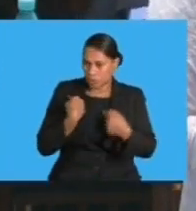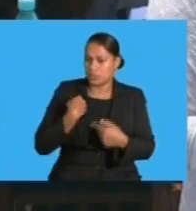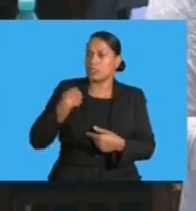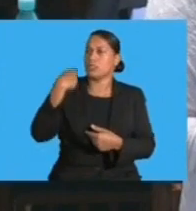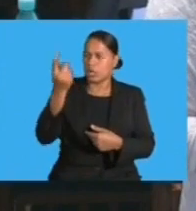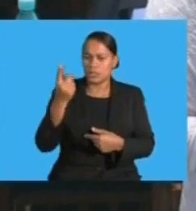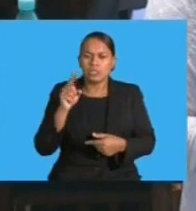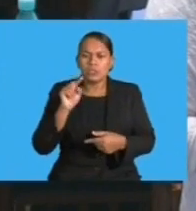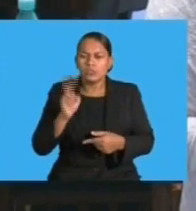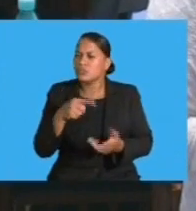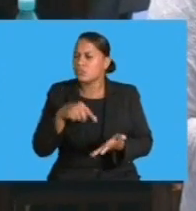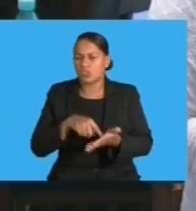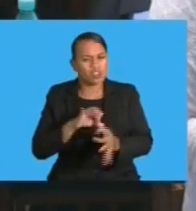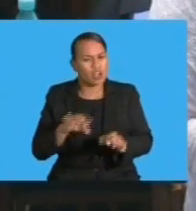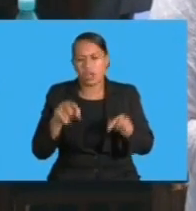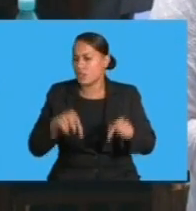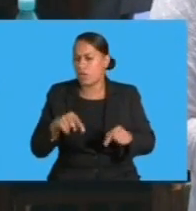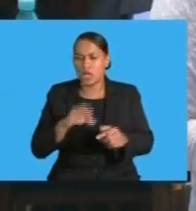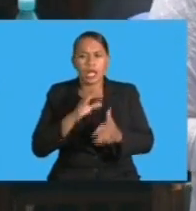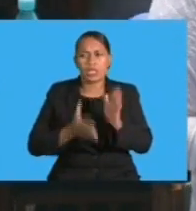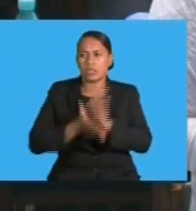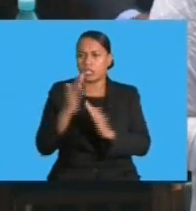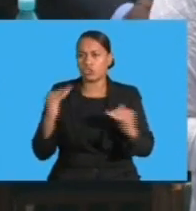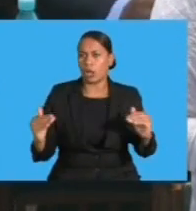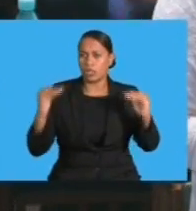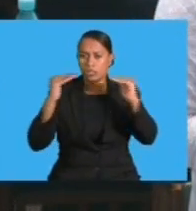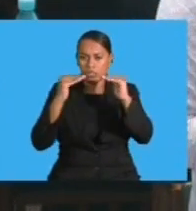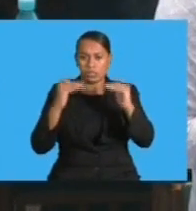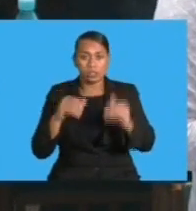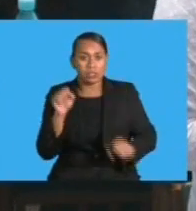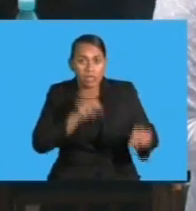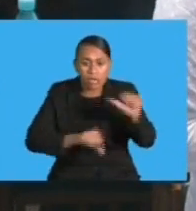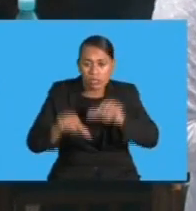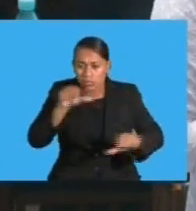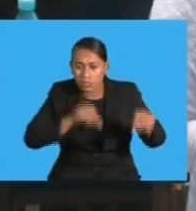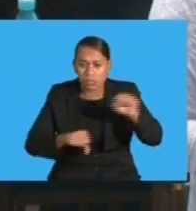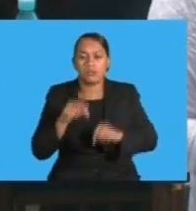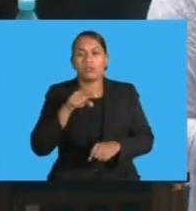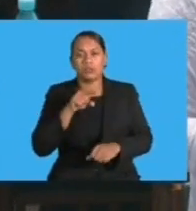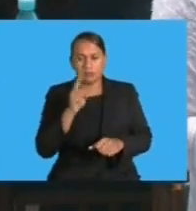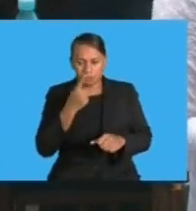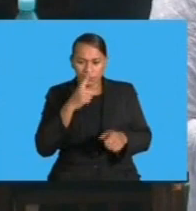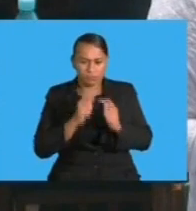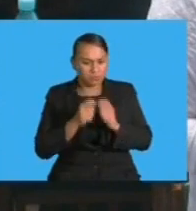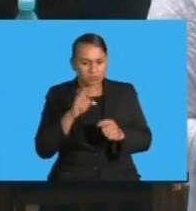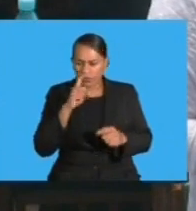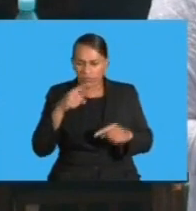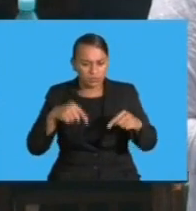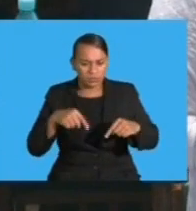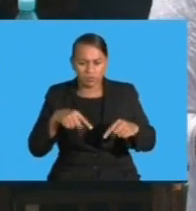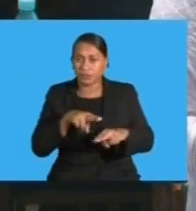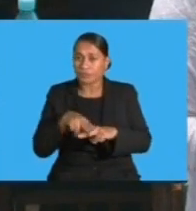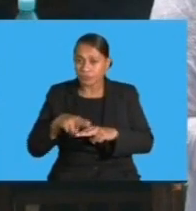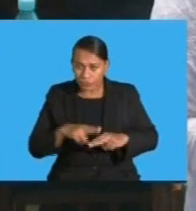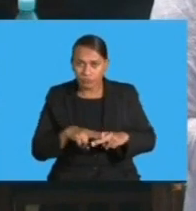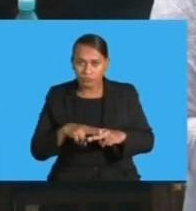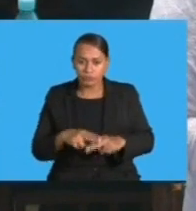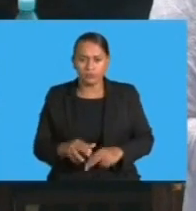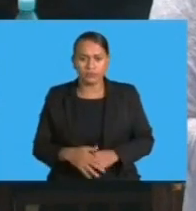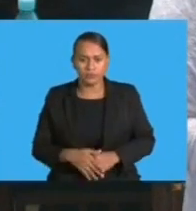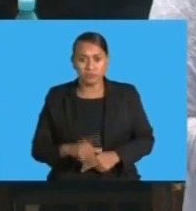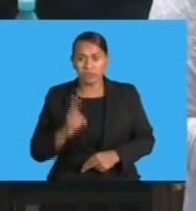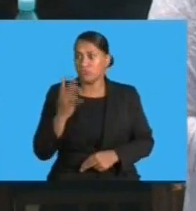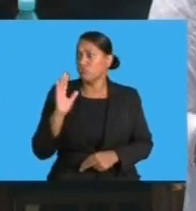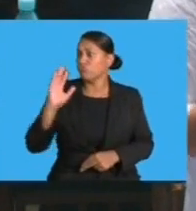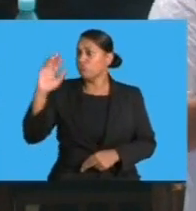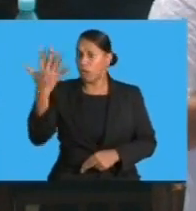standard lab in the country to do such kind of testing, because otherwise any company